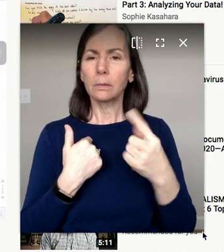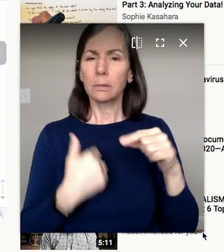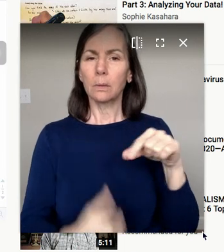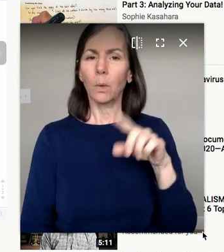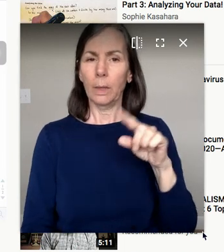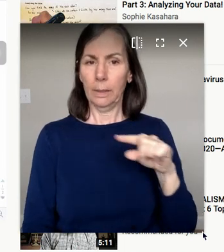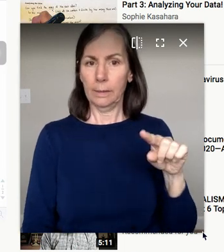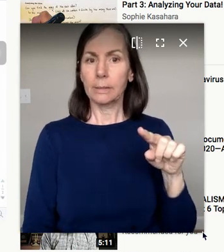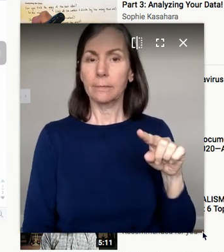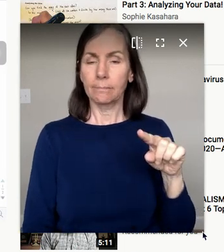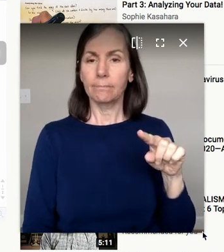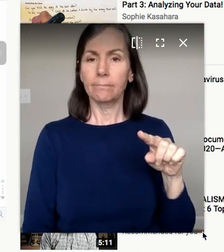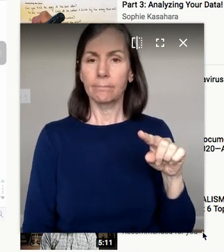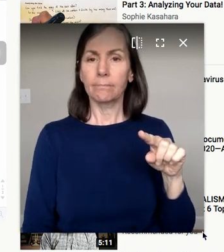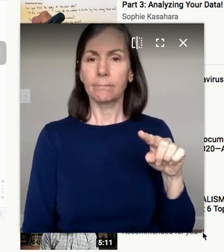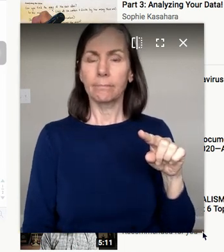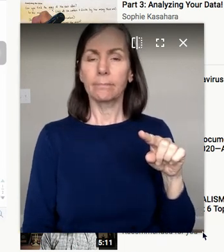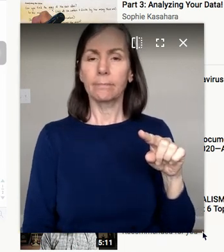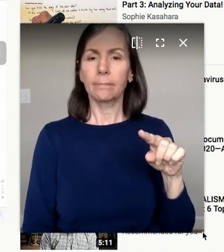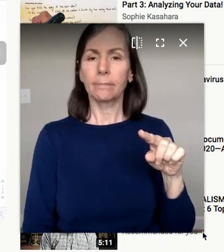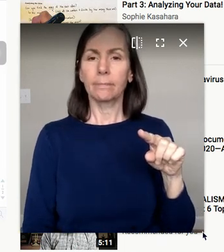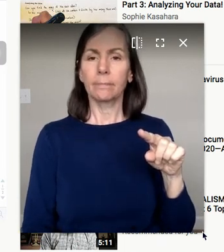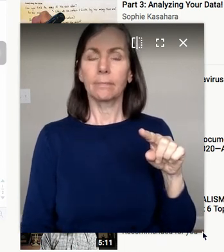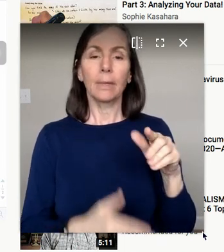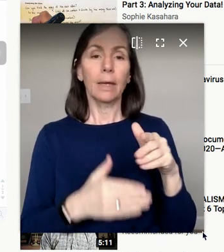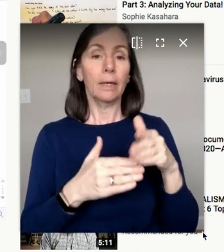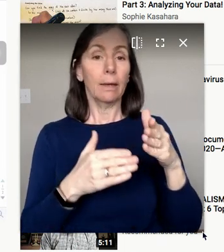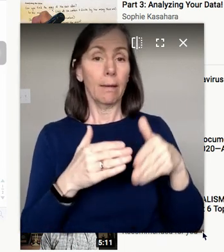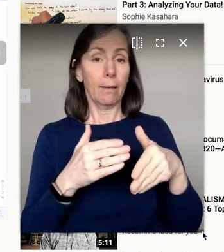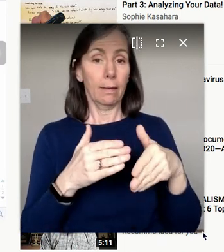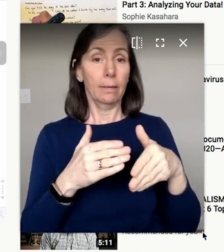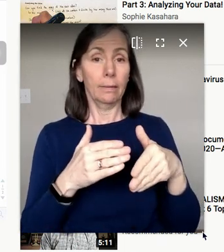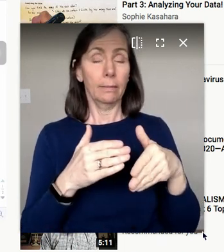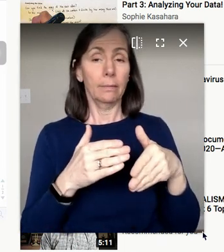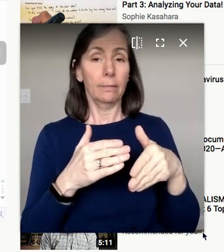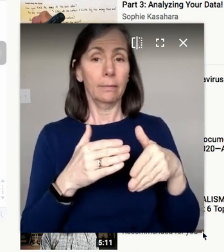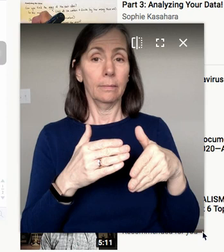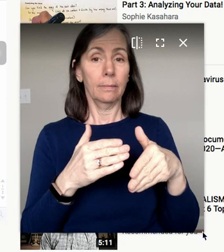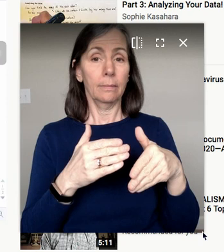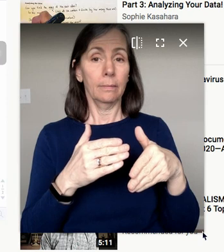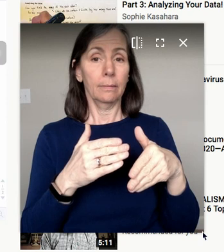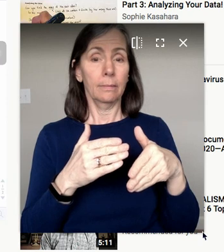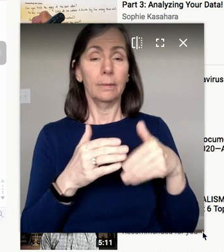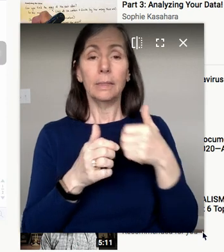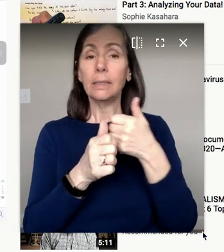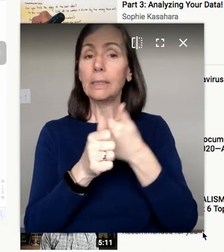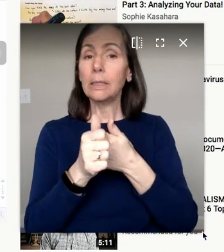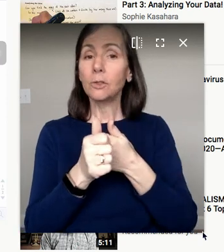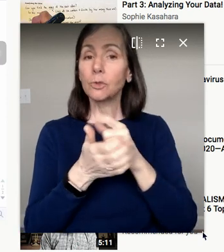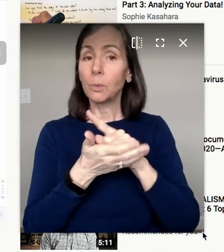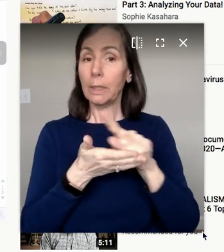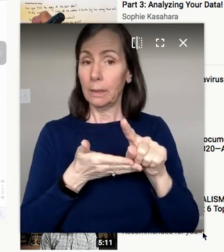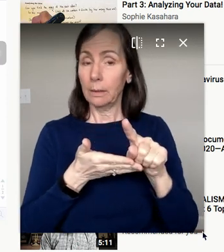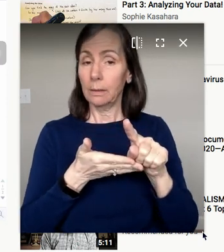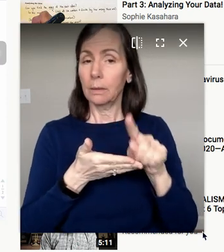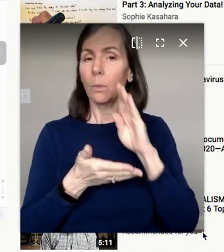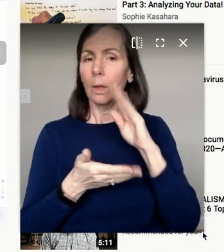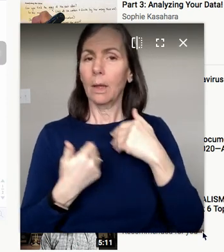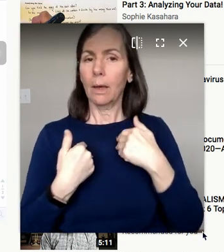quiz at the end of each week.